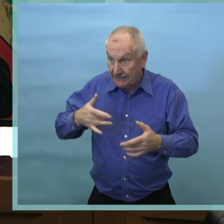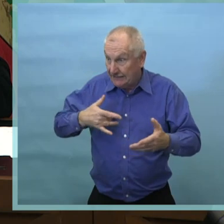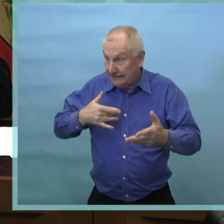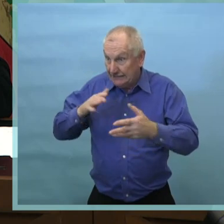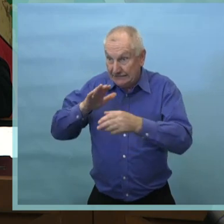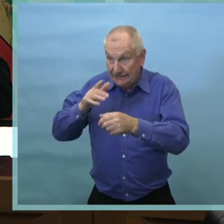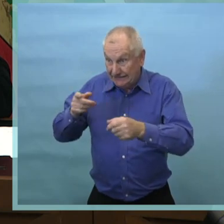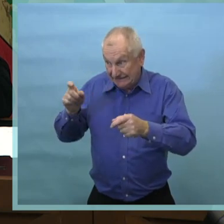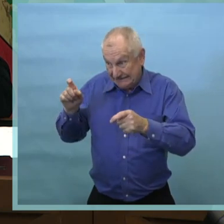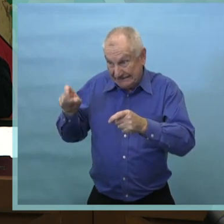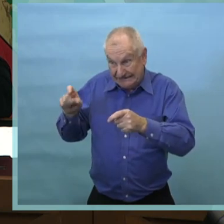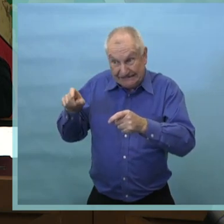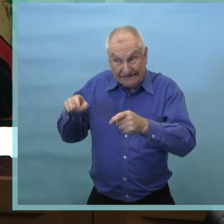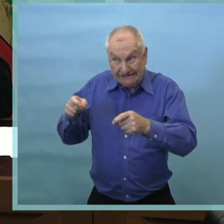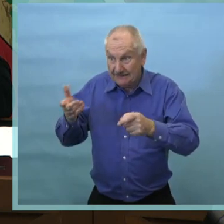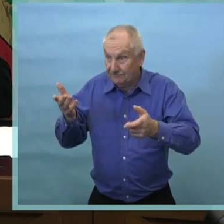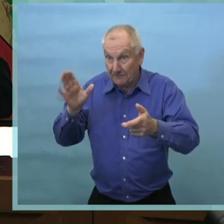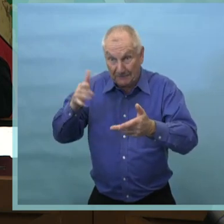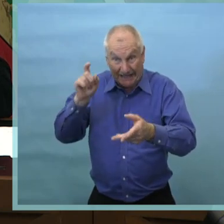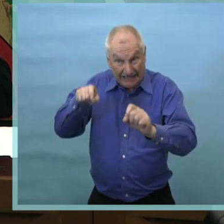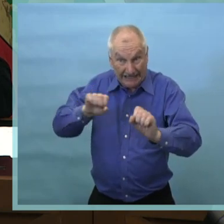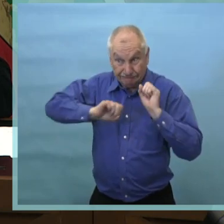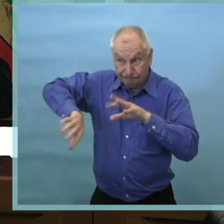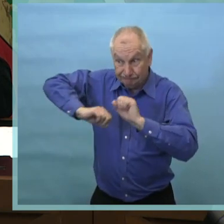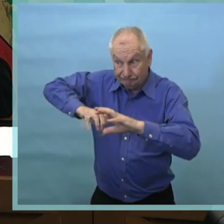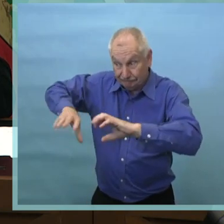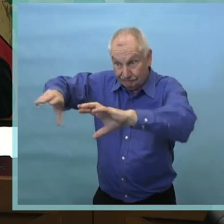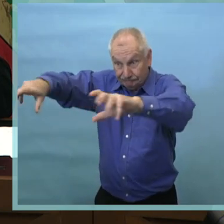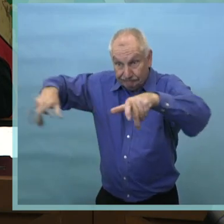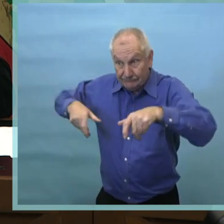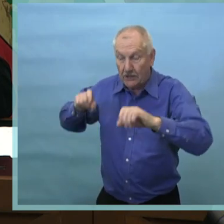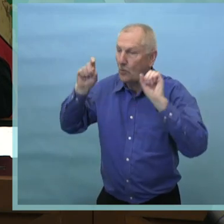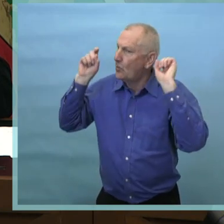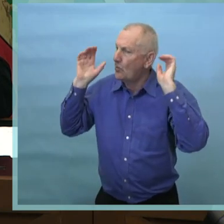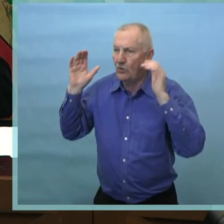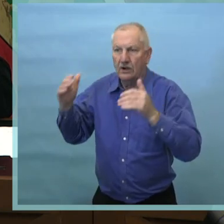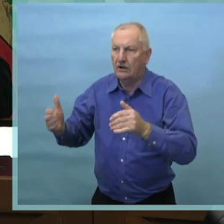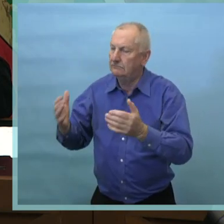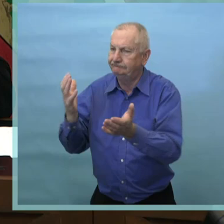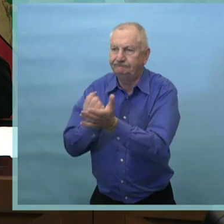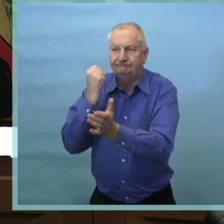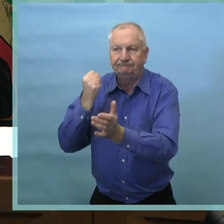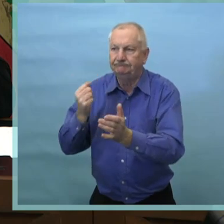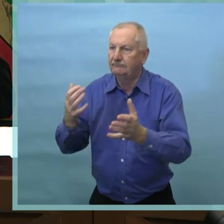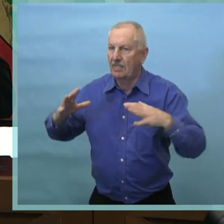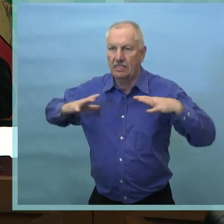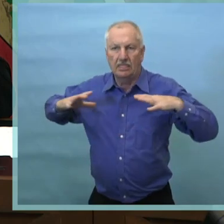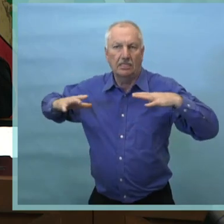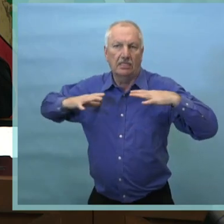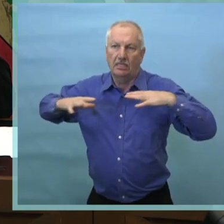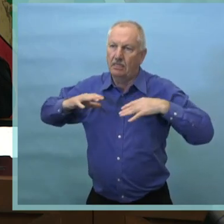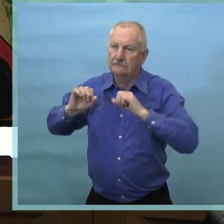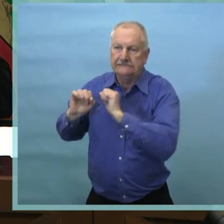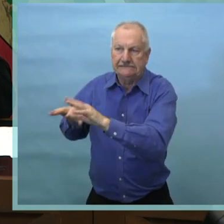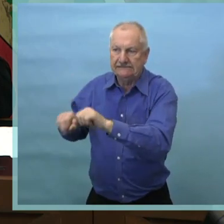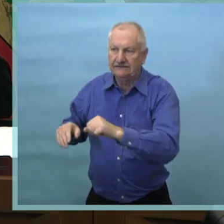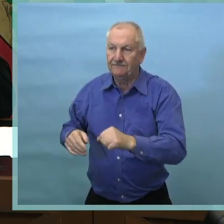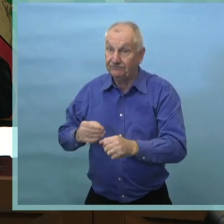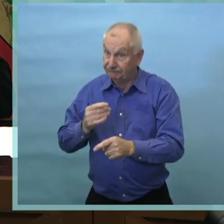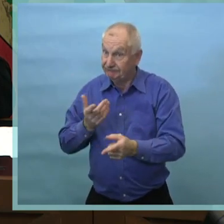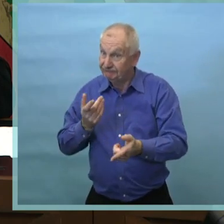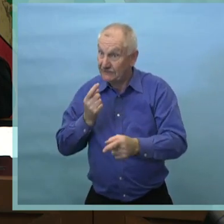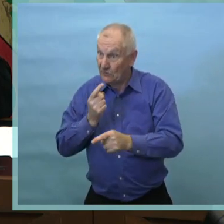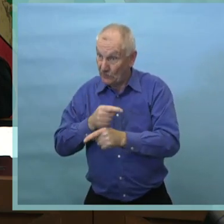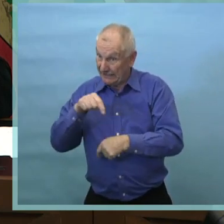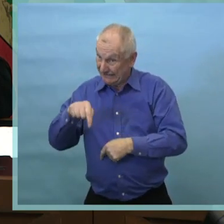need to do some work, how about just do it proactively? Because you're absolutely correct. The environment we're in right now would slow